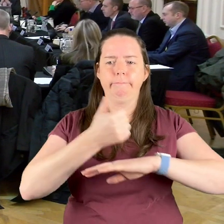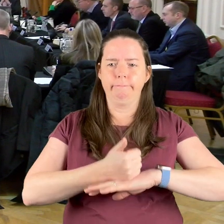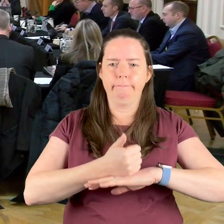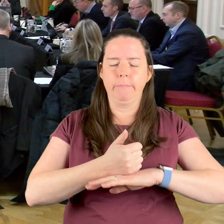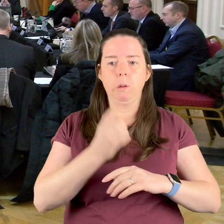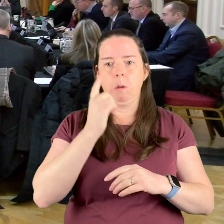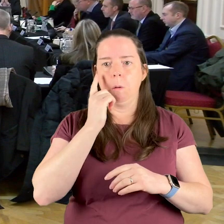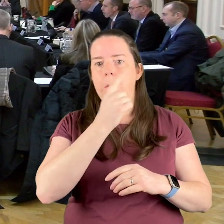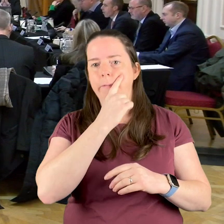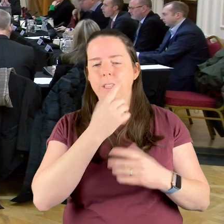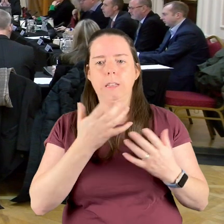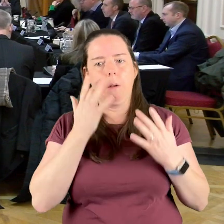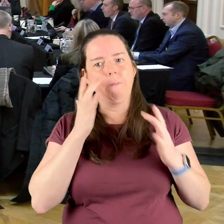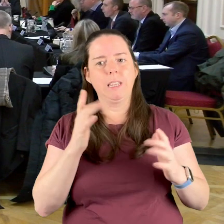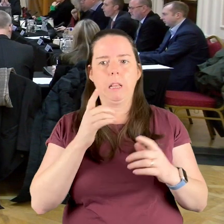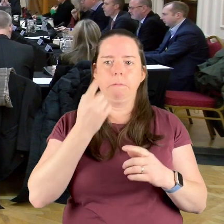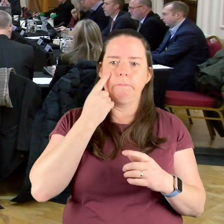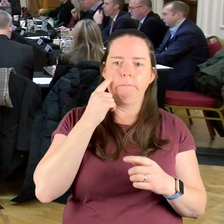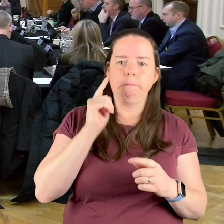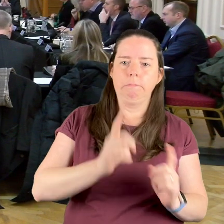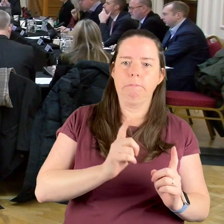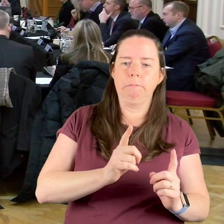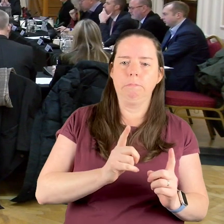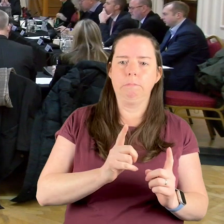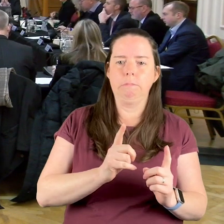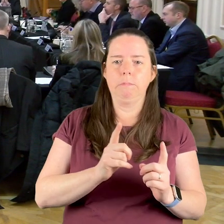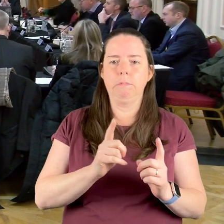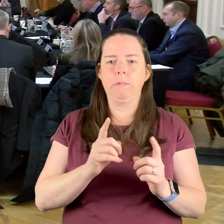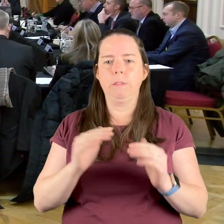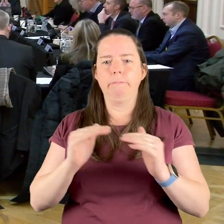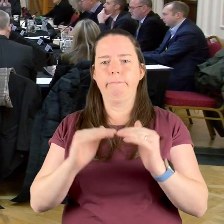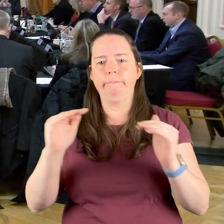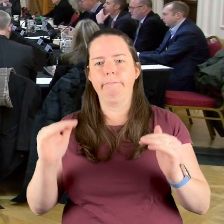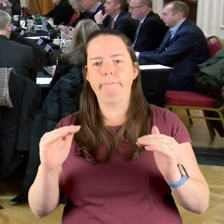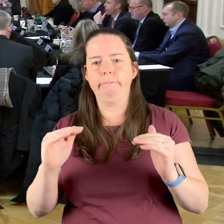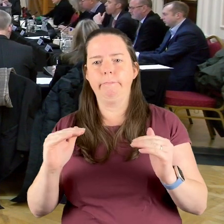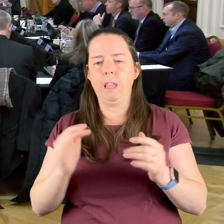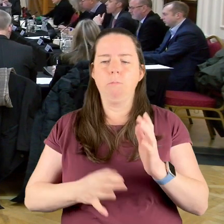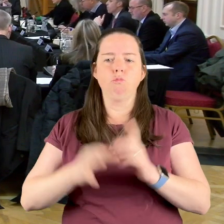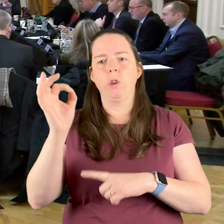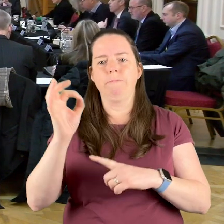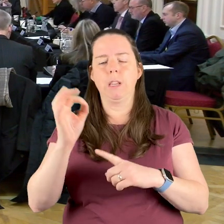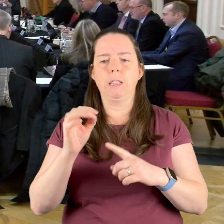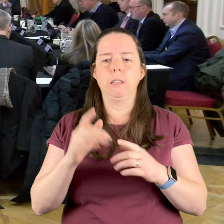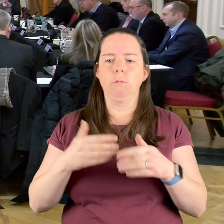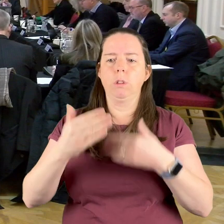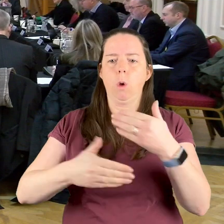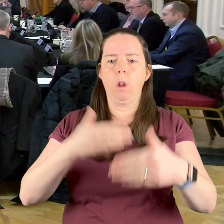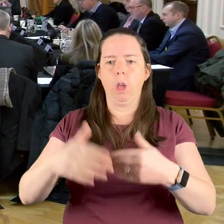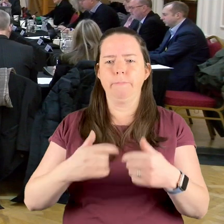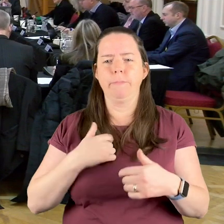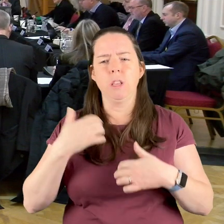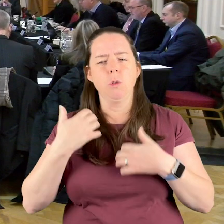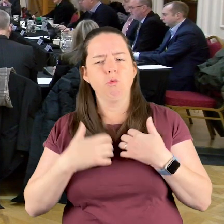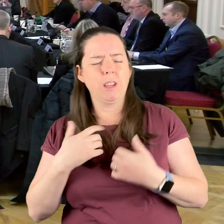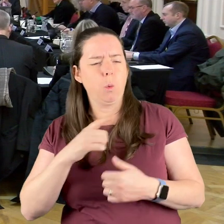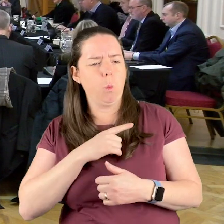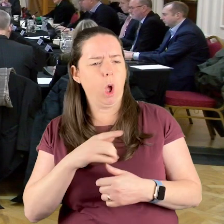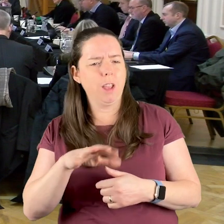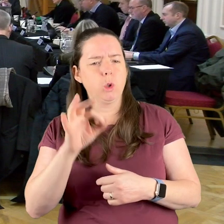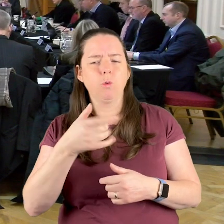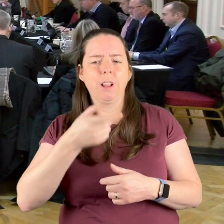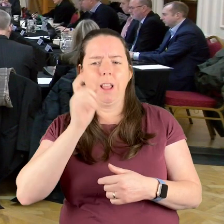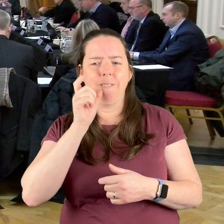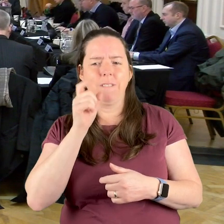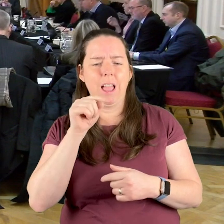note there's kind of a baseline and that we're obviously going to kind of be looking at improvements as we go along. I was also kind